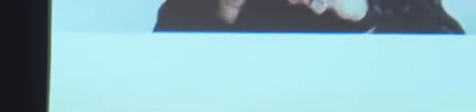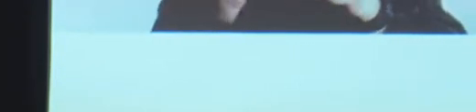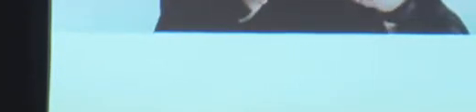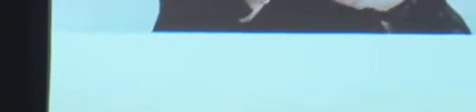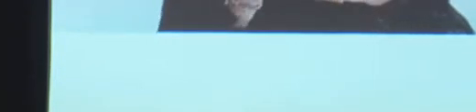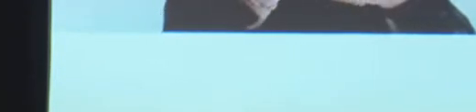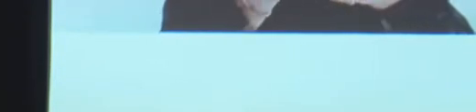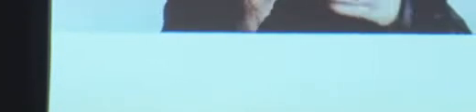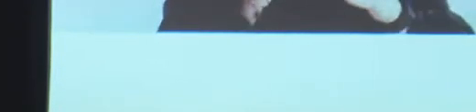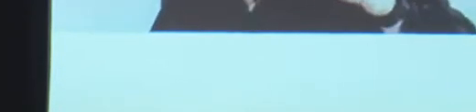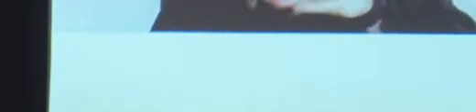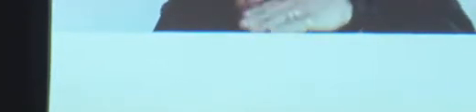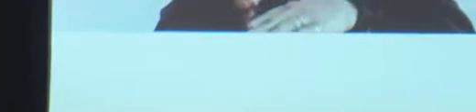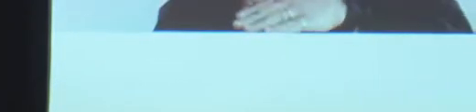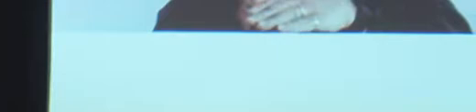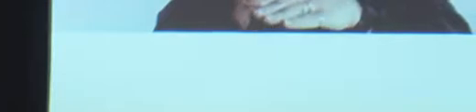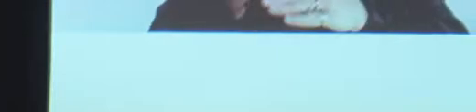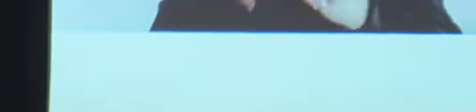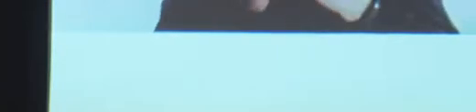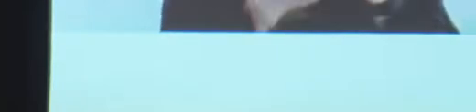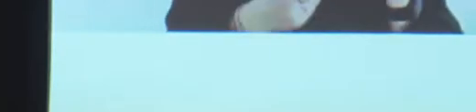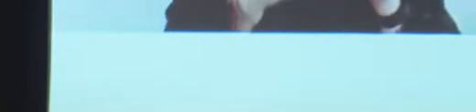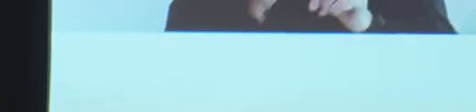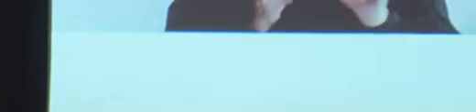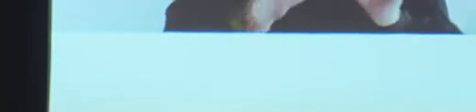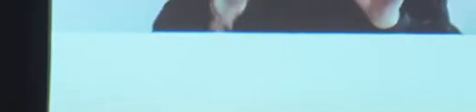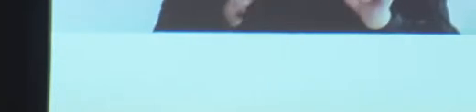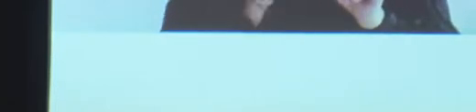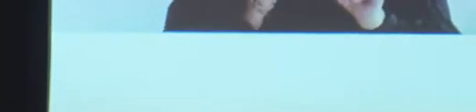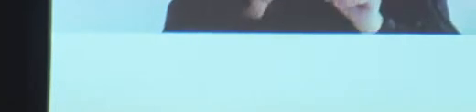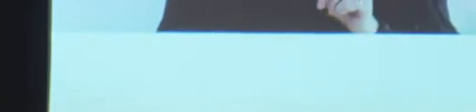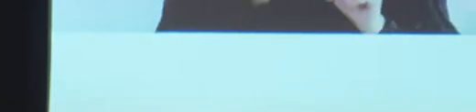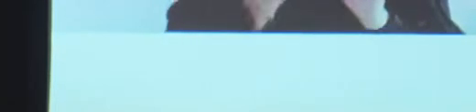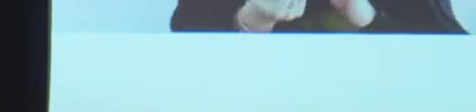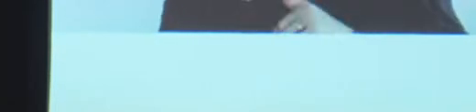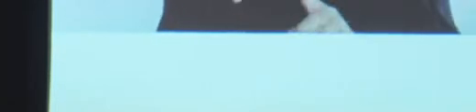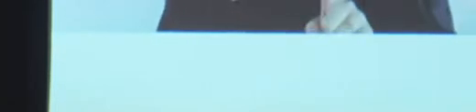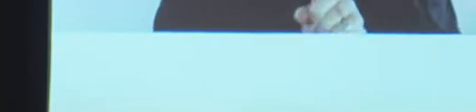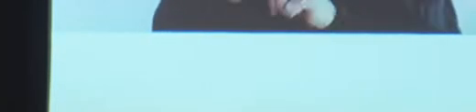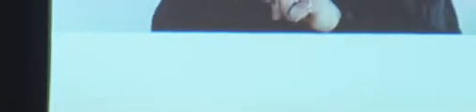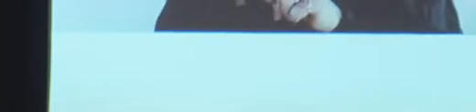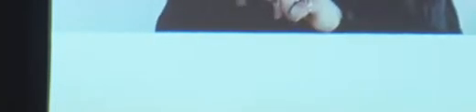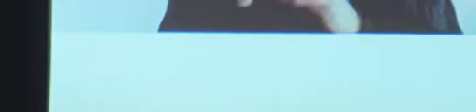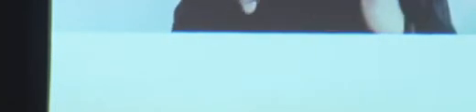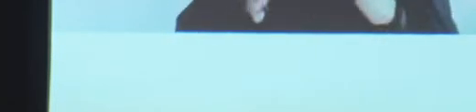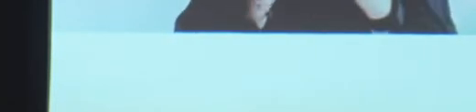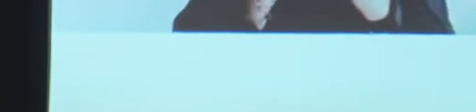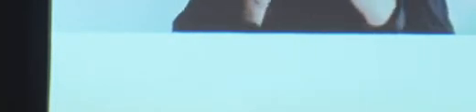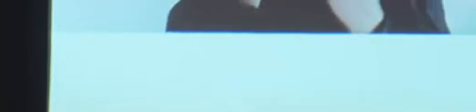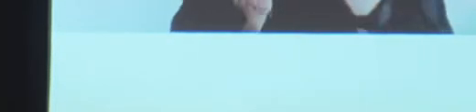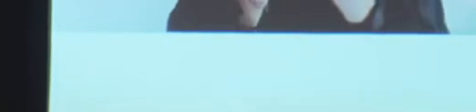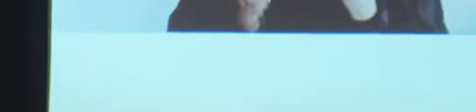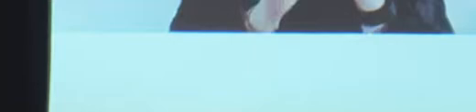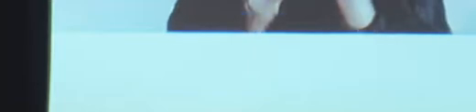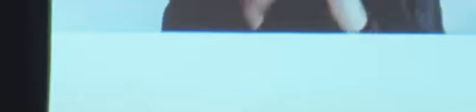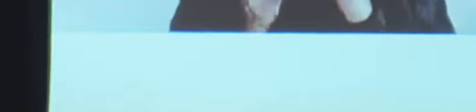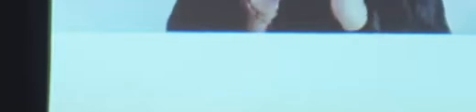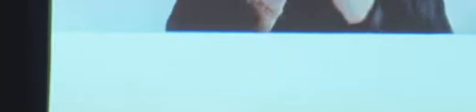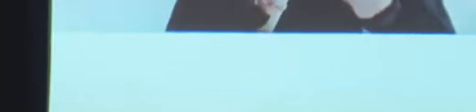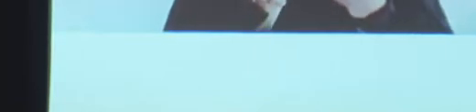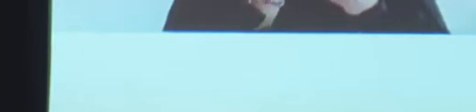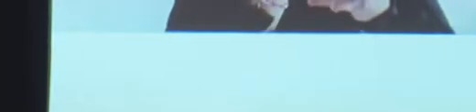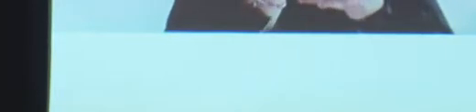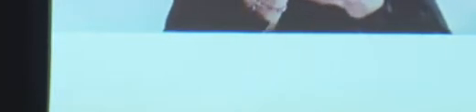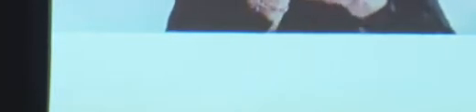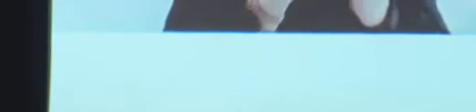the future of Pacific Arts that we take the very rare opportunity to connect with each other face to face to enjoy